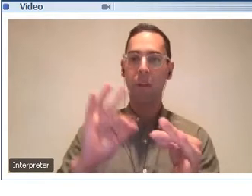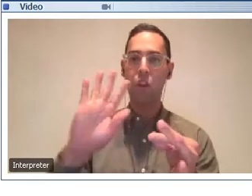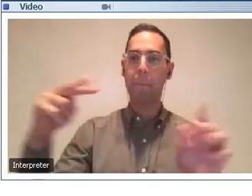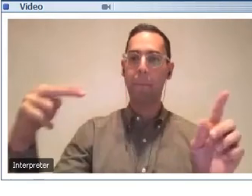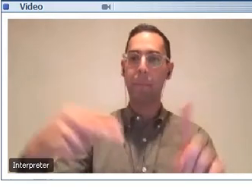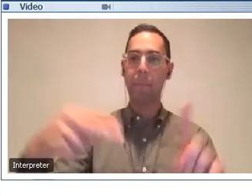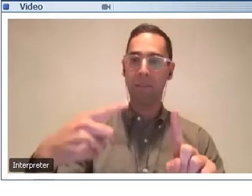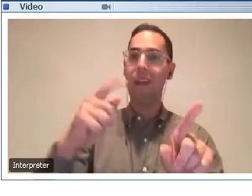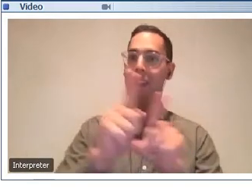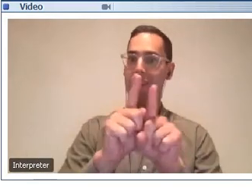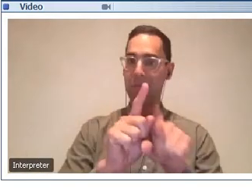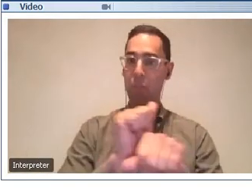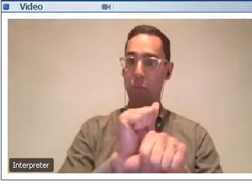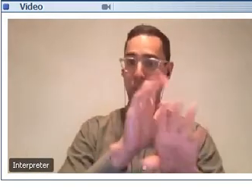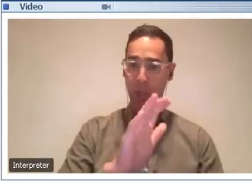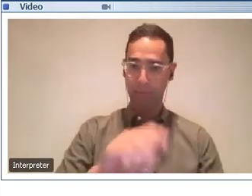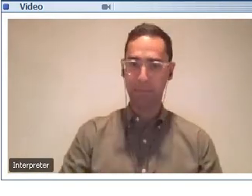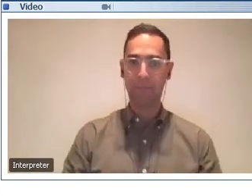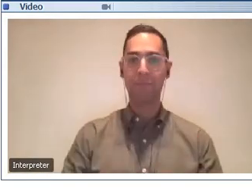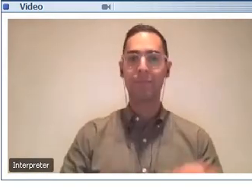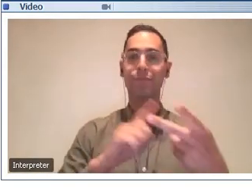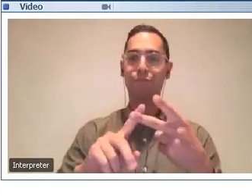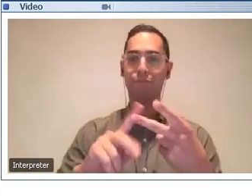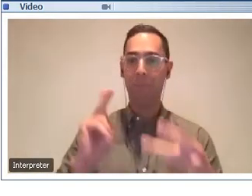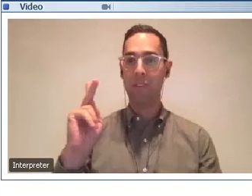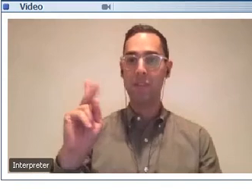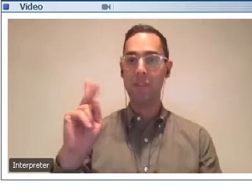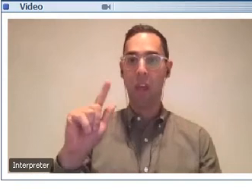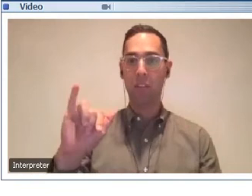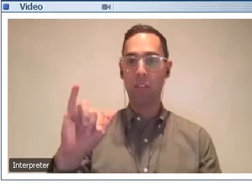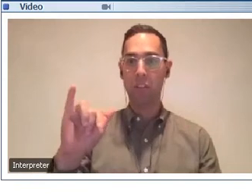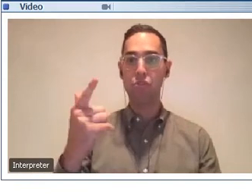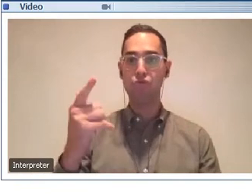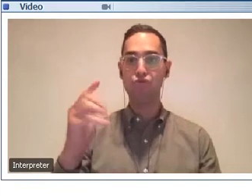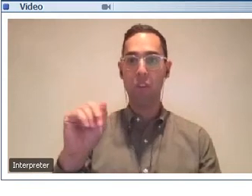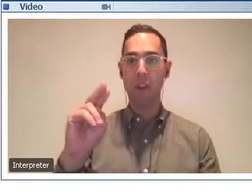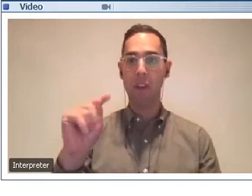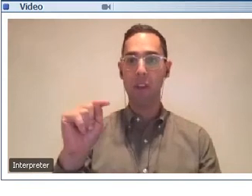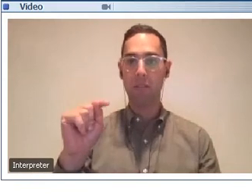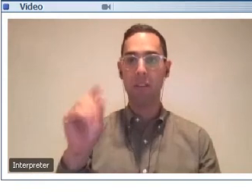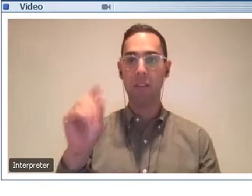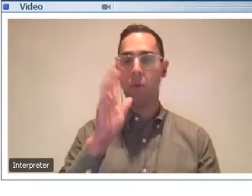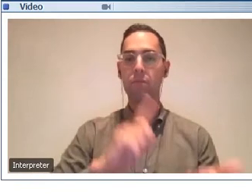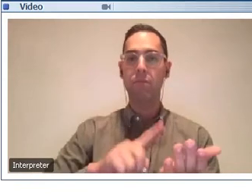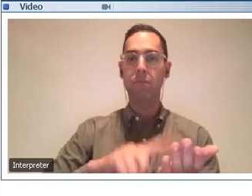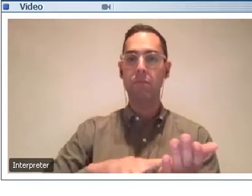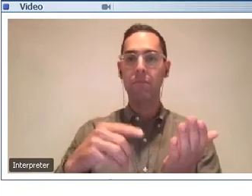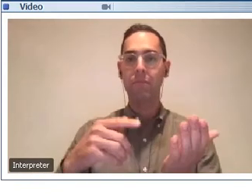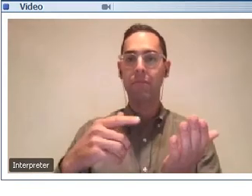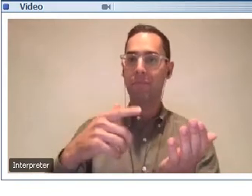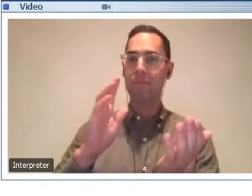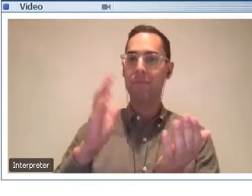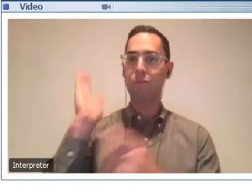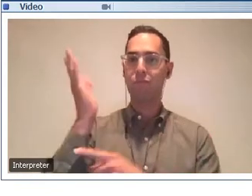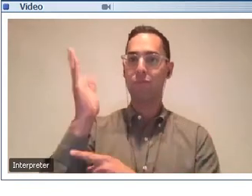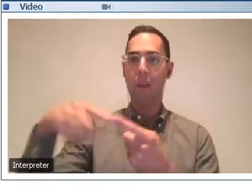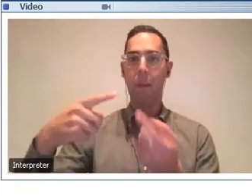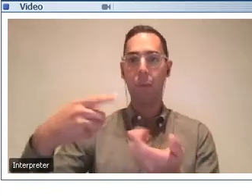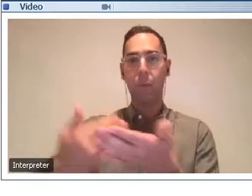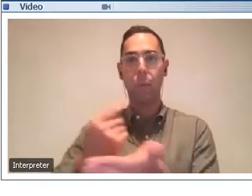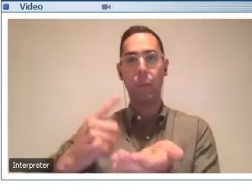to present new research findings by Georgetown and the ARC, and I'm also going to hop in for a little bit there and talk about some of